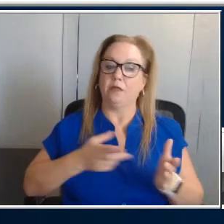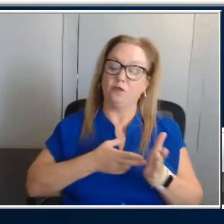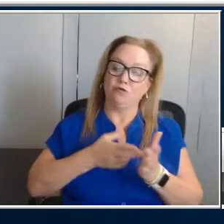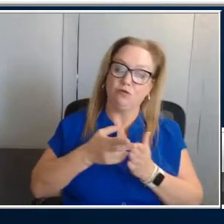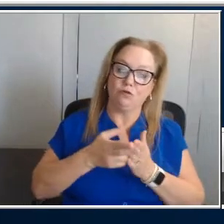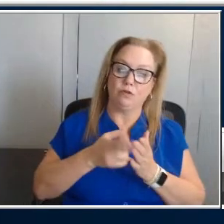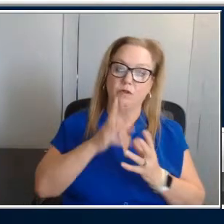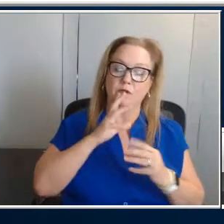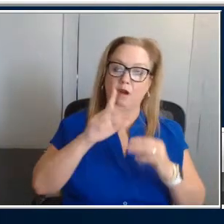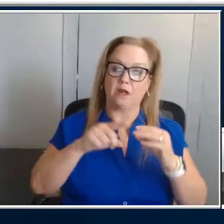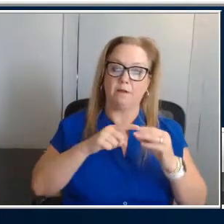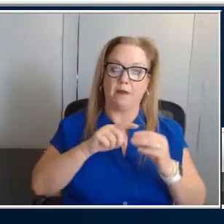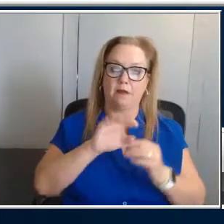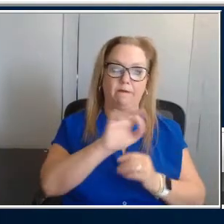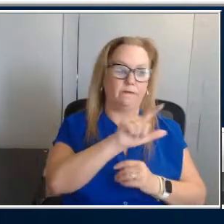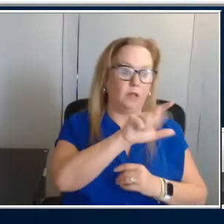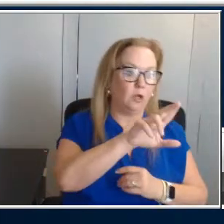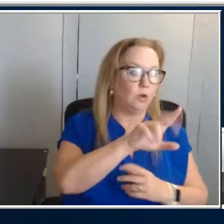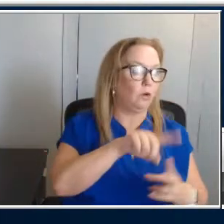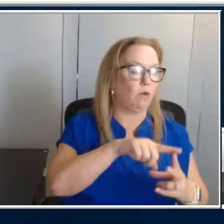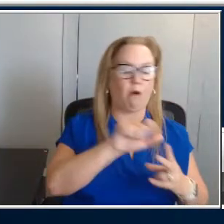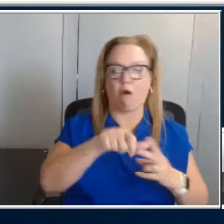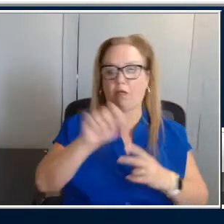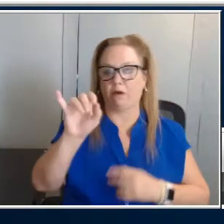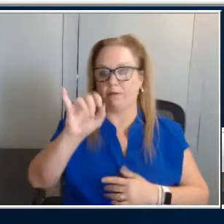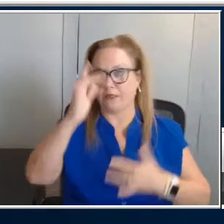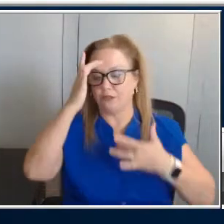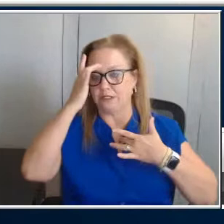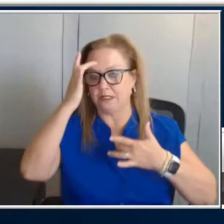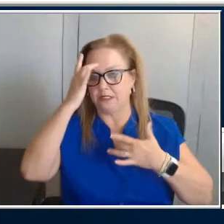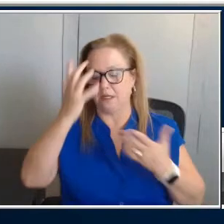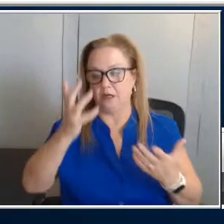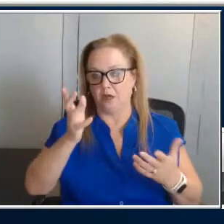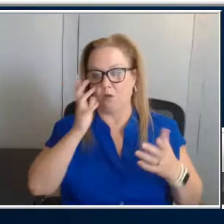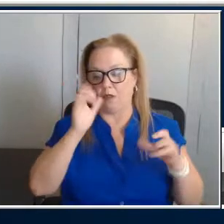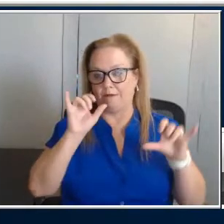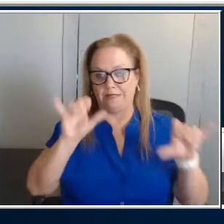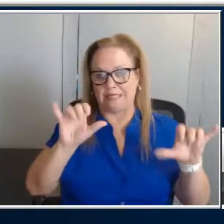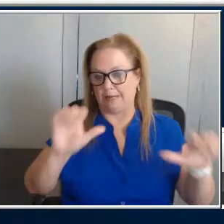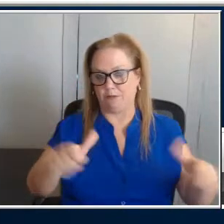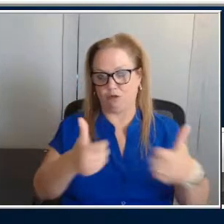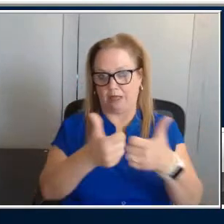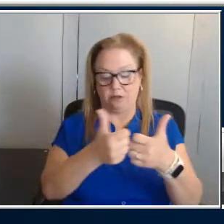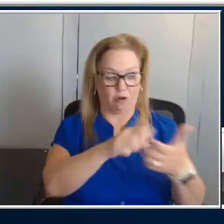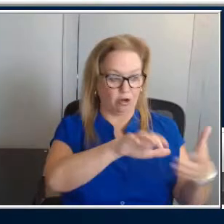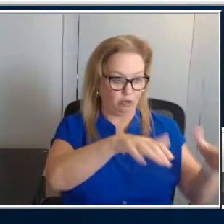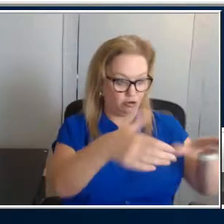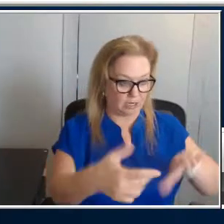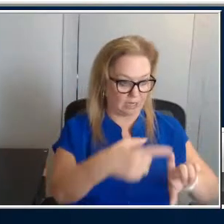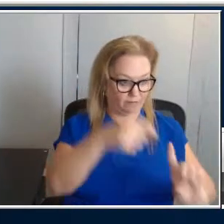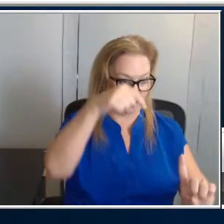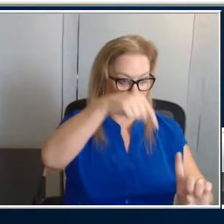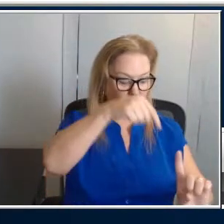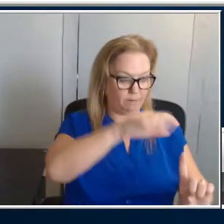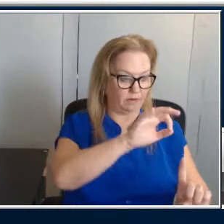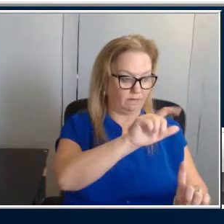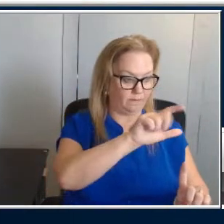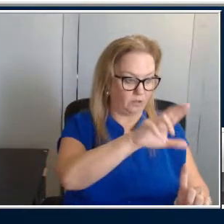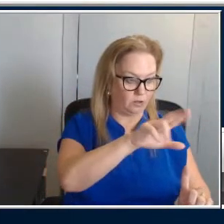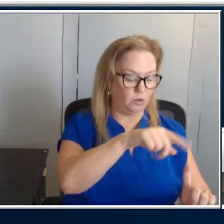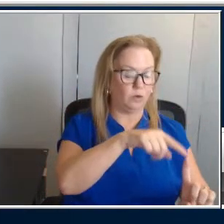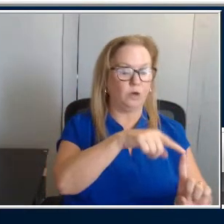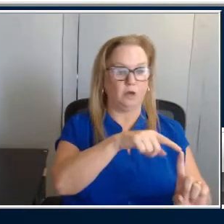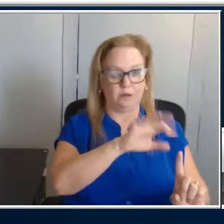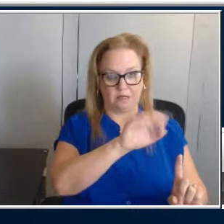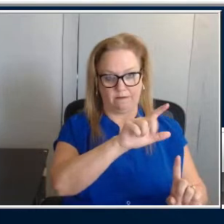about influenza or any other infectious disease, we're going to have the same challenge, right? Are you dying from that influenza episode? And we saw a lot of influenza deaths